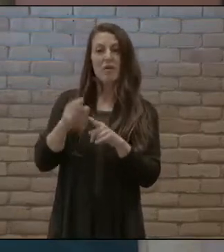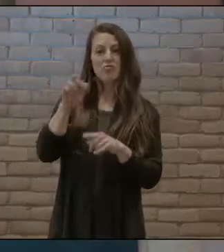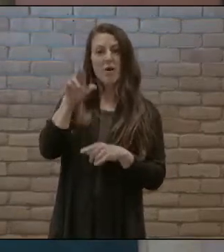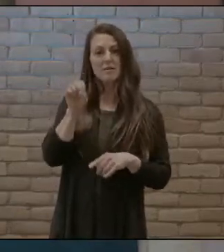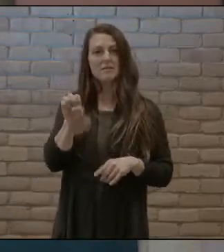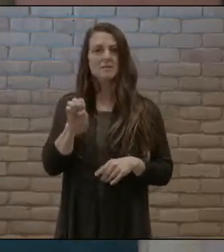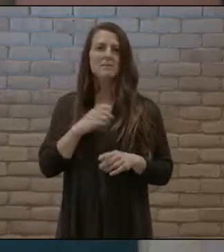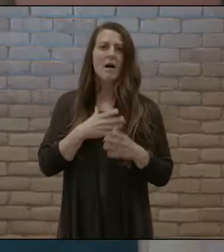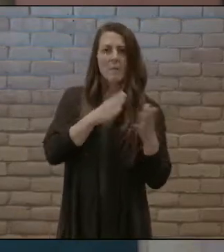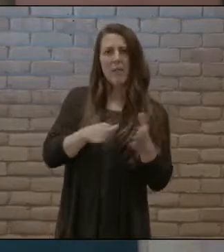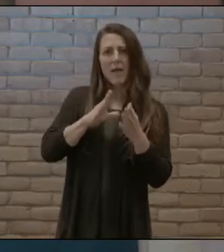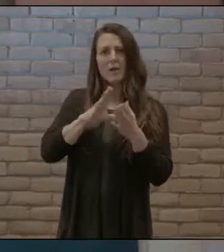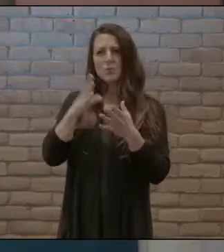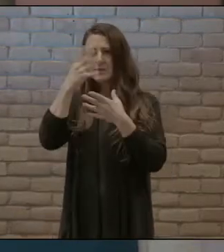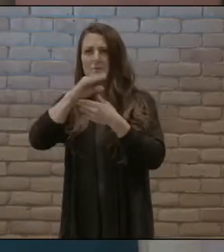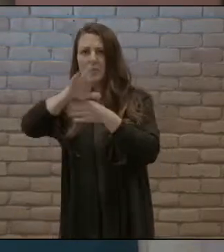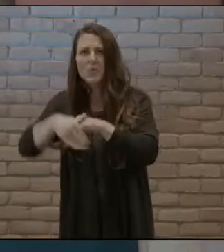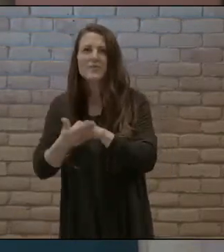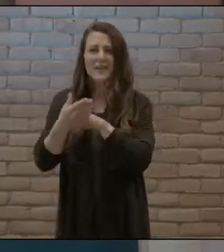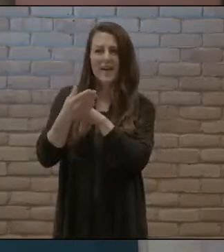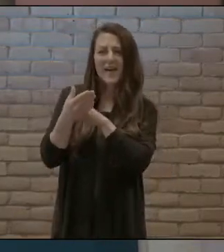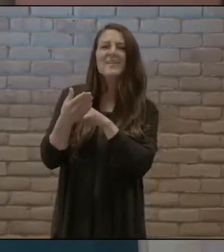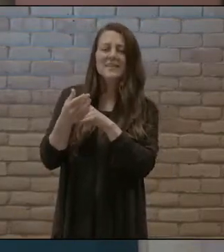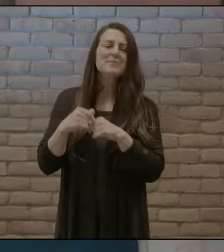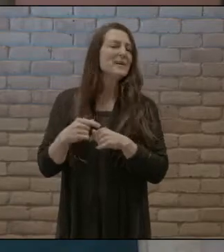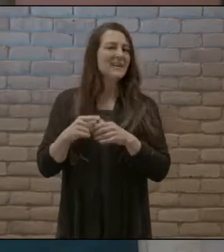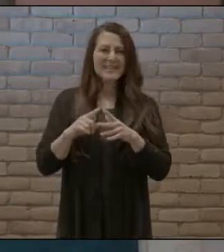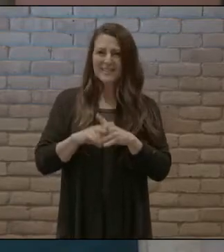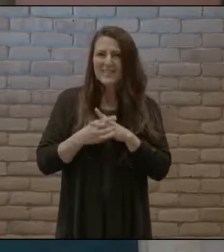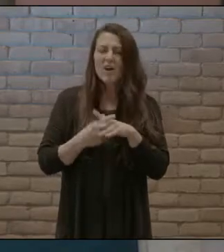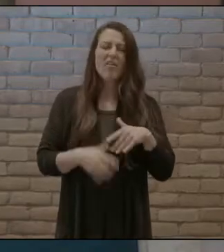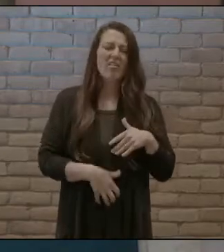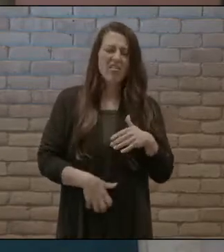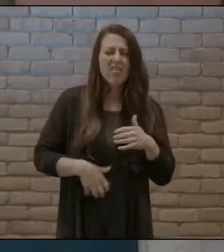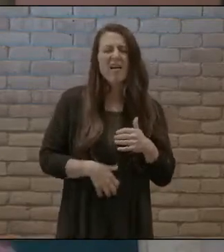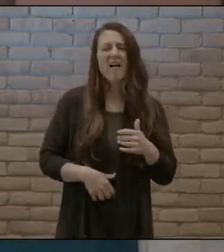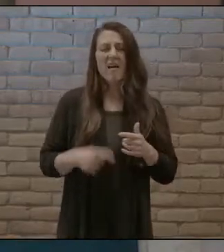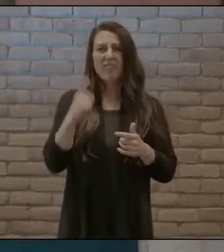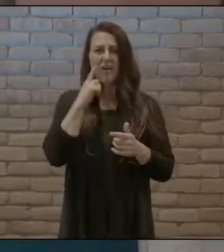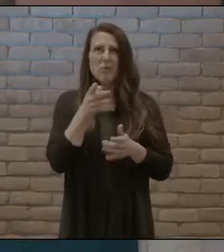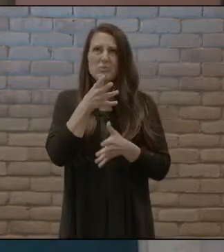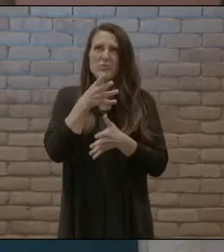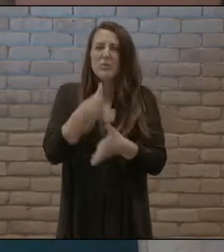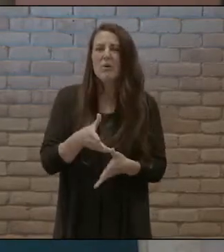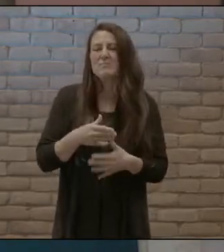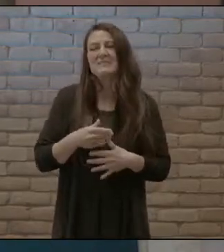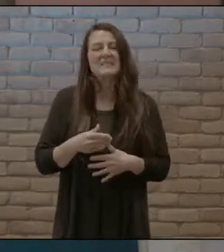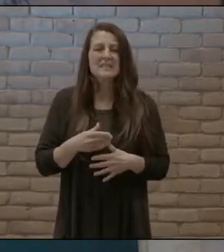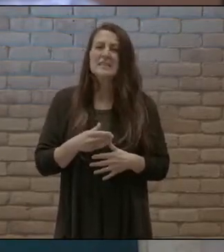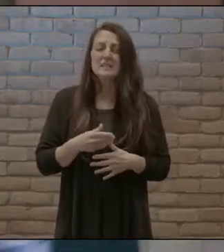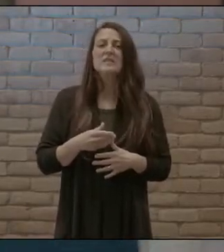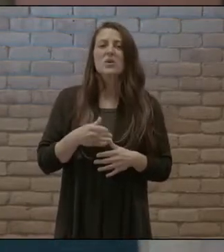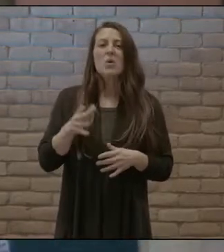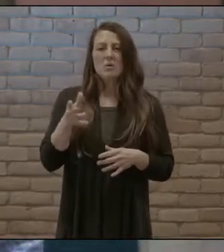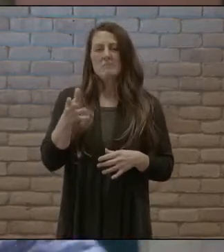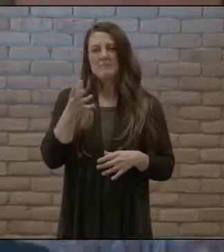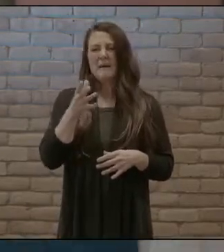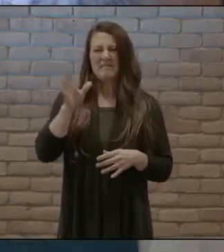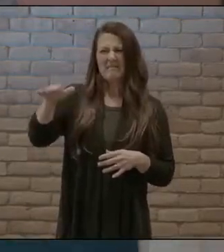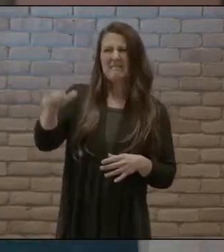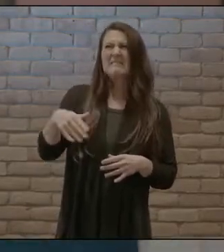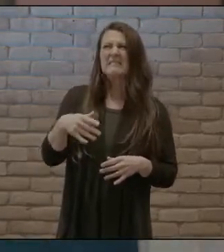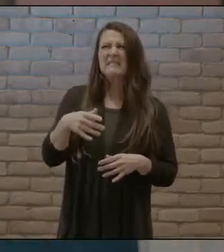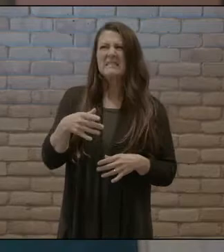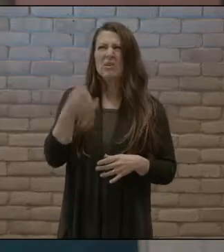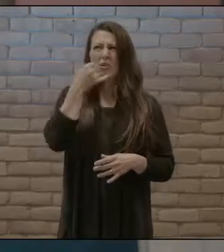sleepover, and it all started the same way, and I was convinced that I was going to throw up, and so, you know, I made Ross's mom call my mom